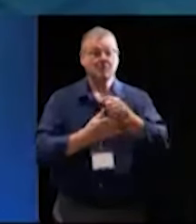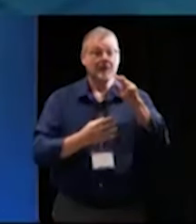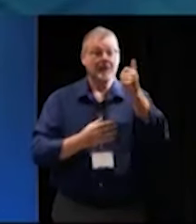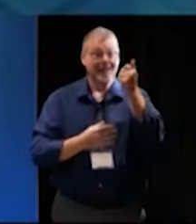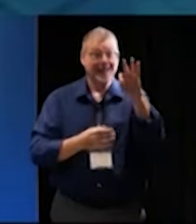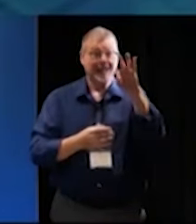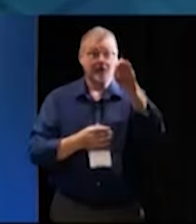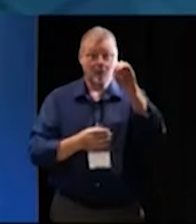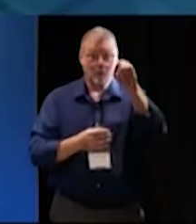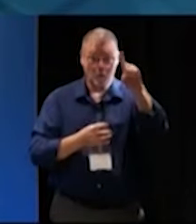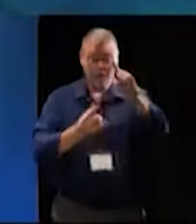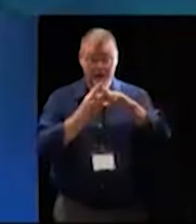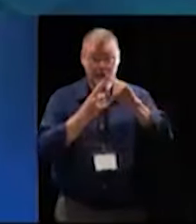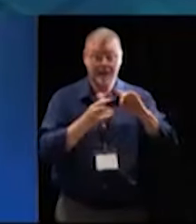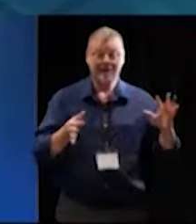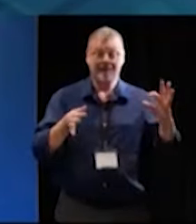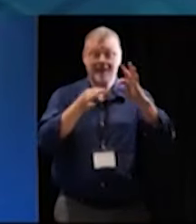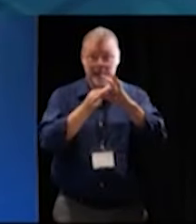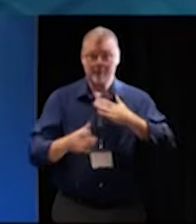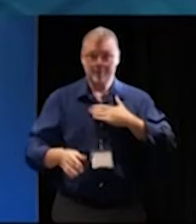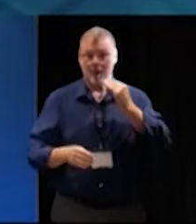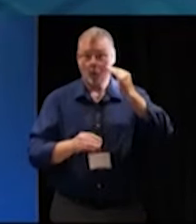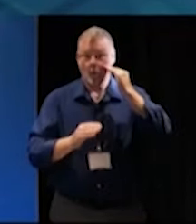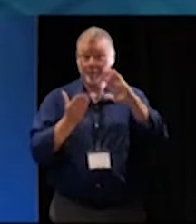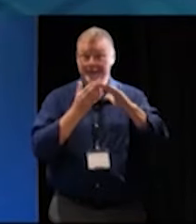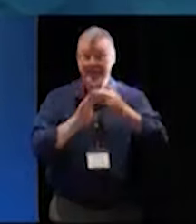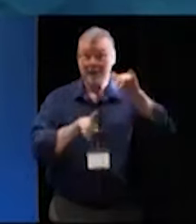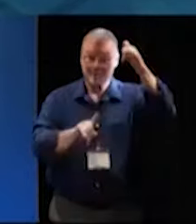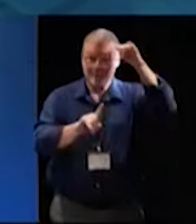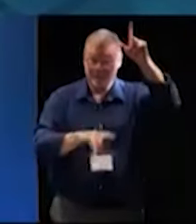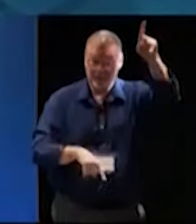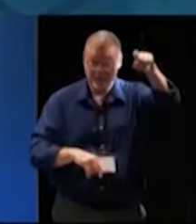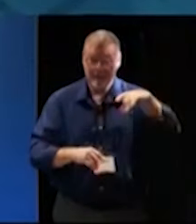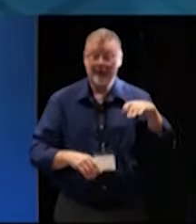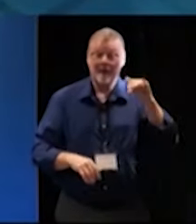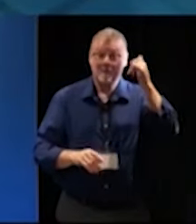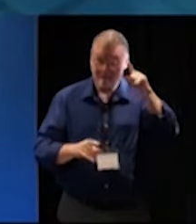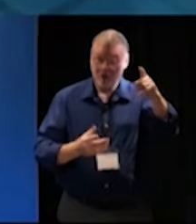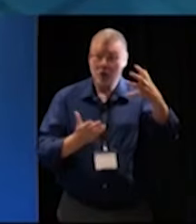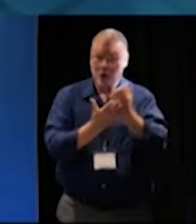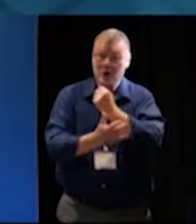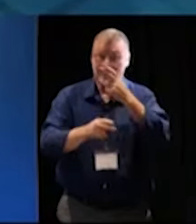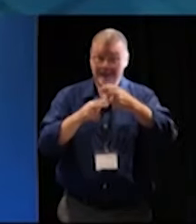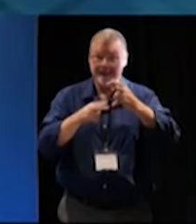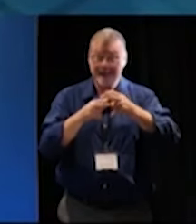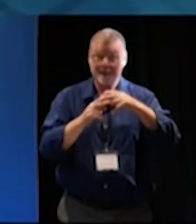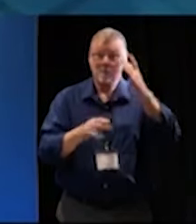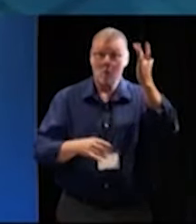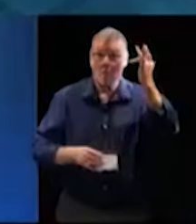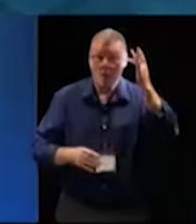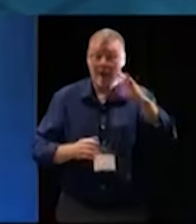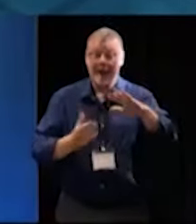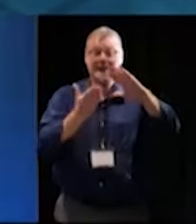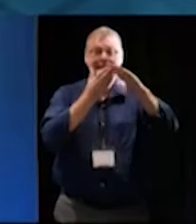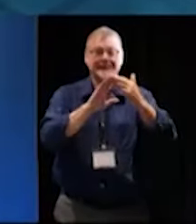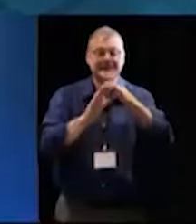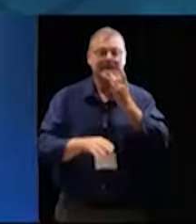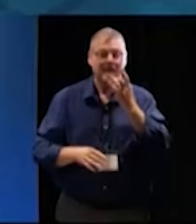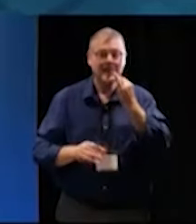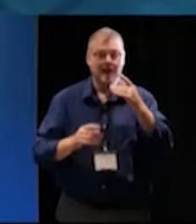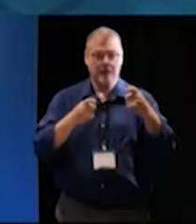1901, the Pan American Exhibition in my hometown of Buffalo. Guess what? Buffalo earned the name of City of Light because it was the first city powered